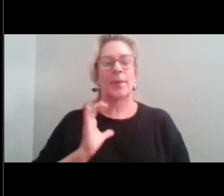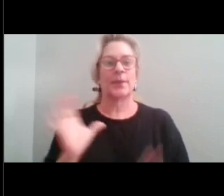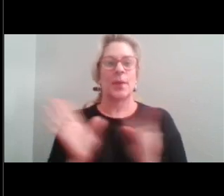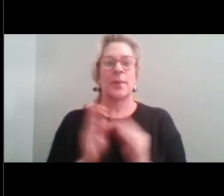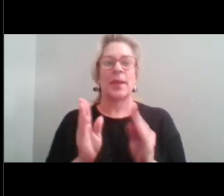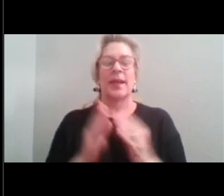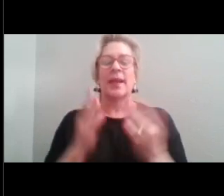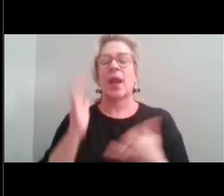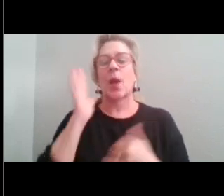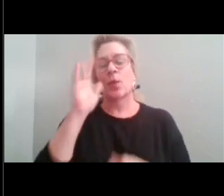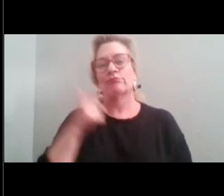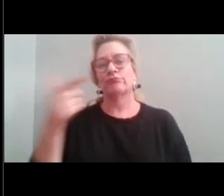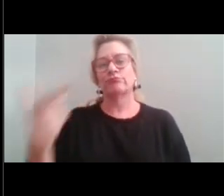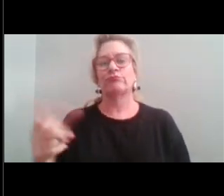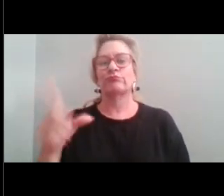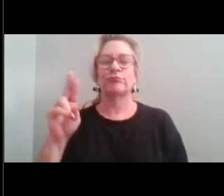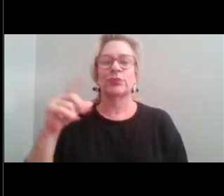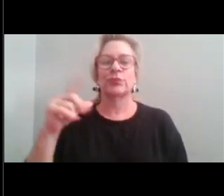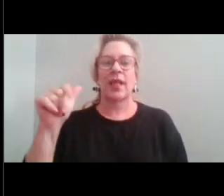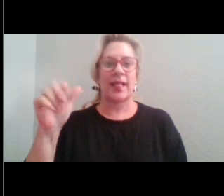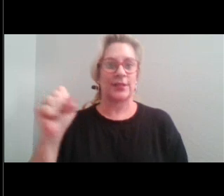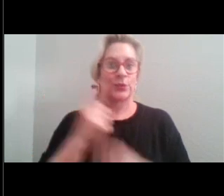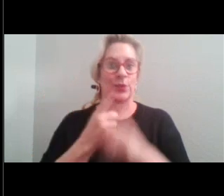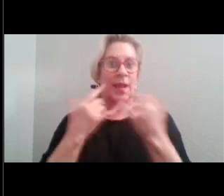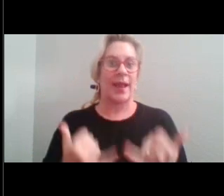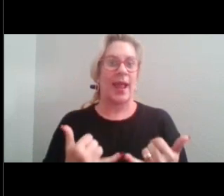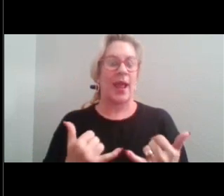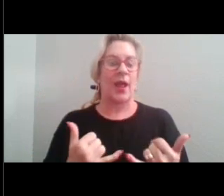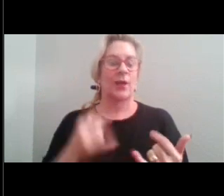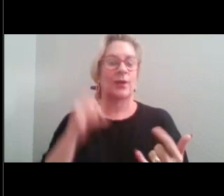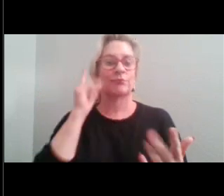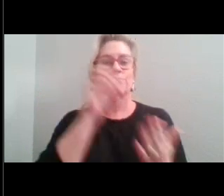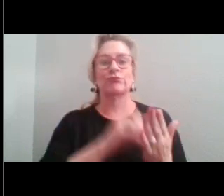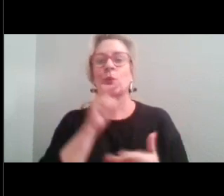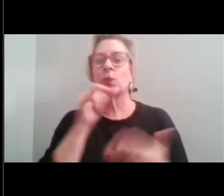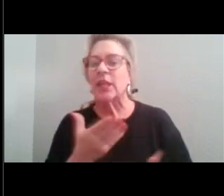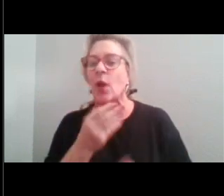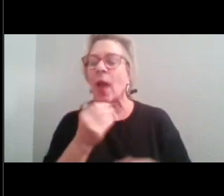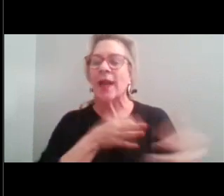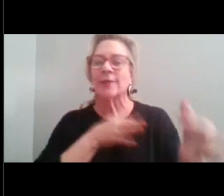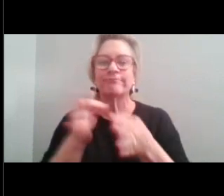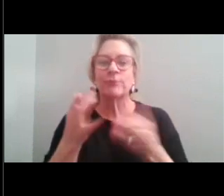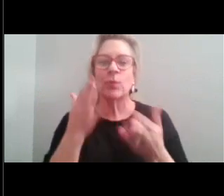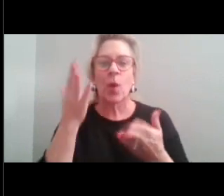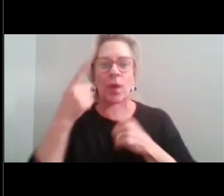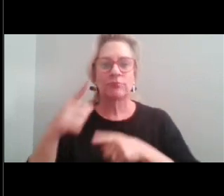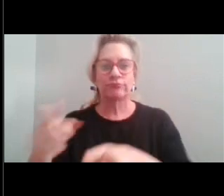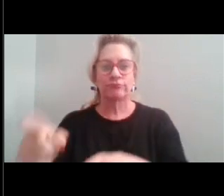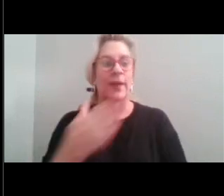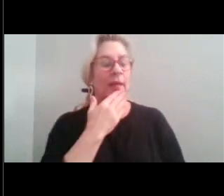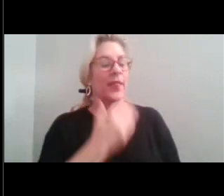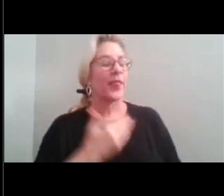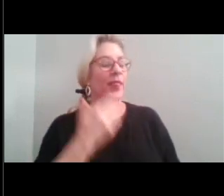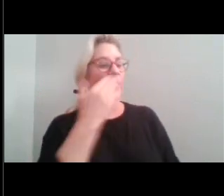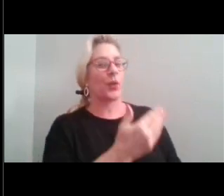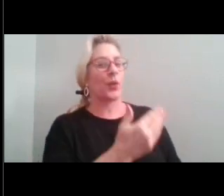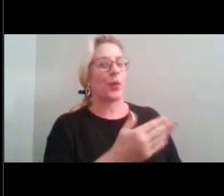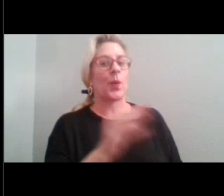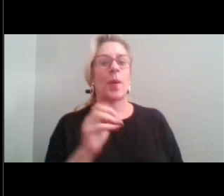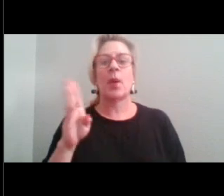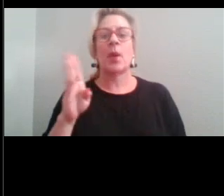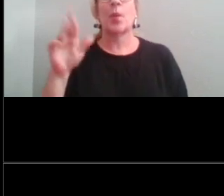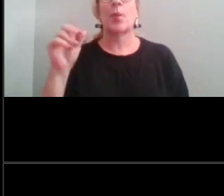it over to Douglas at this time for roll call and instructions. Thank you, Madam Chair. Commissioner Bradshaw.